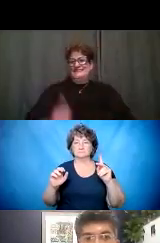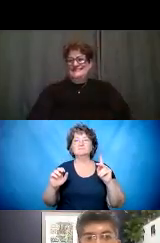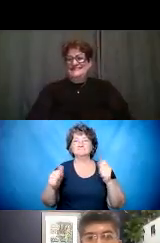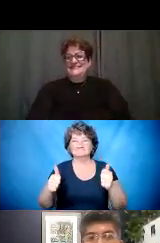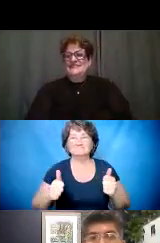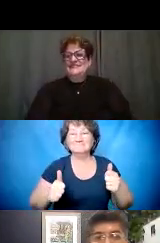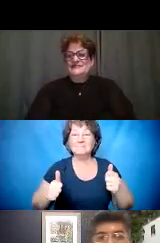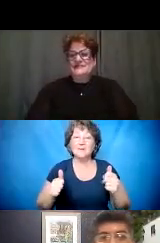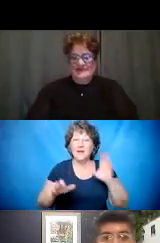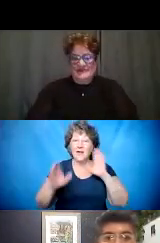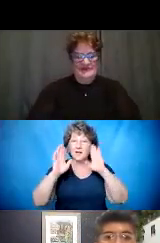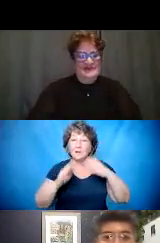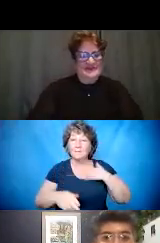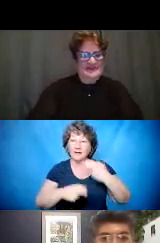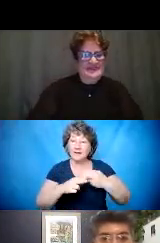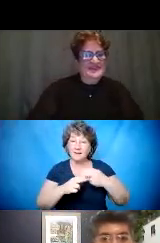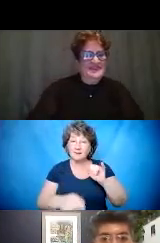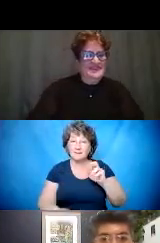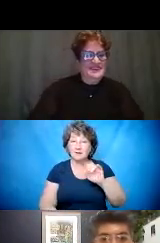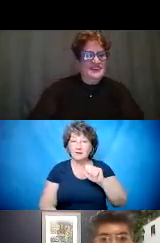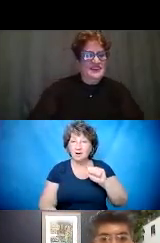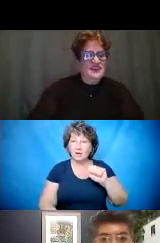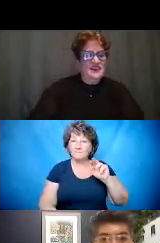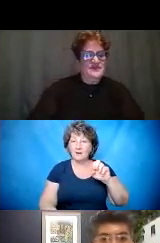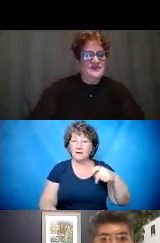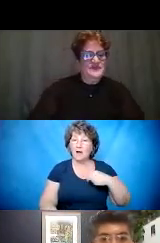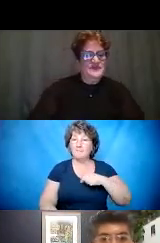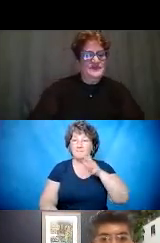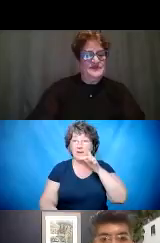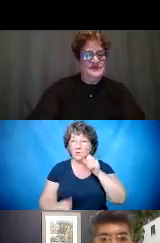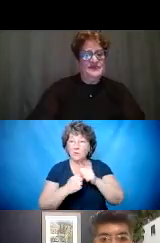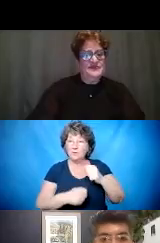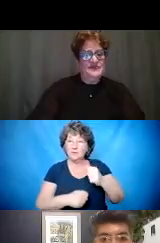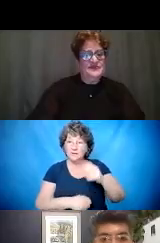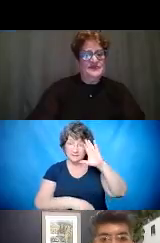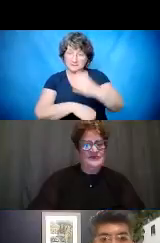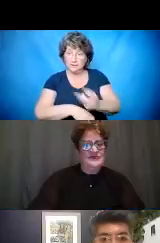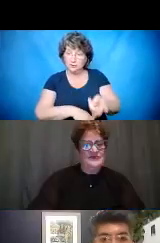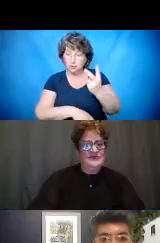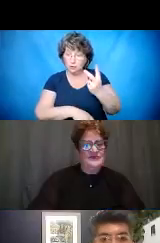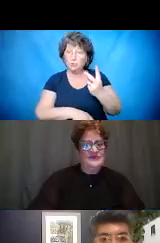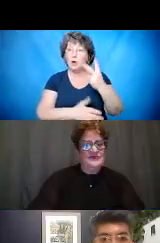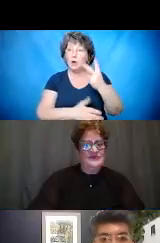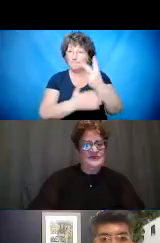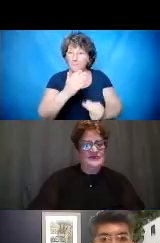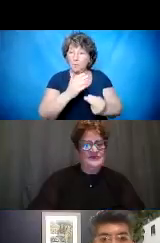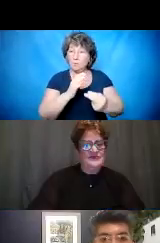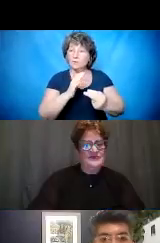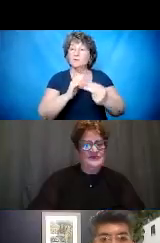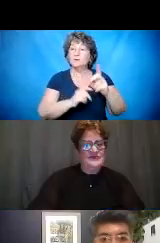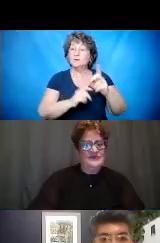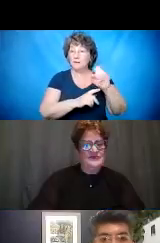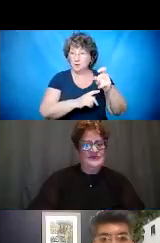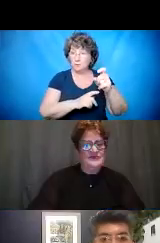Hello, my name is Amada Ampia. I'm a mother to 2 sons who were diagnosed with autism spectrum